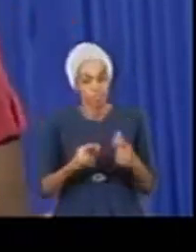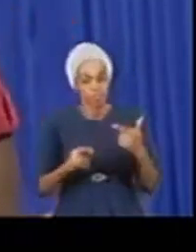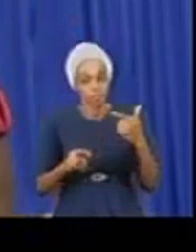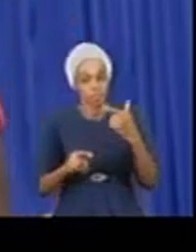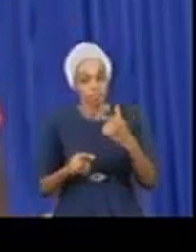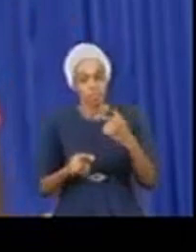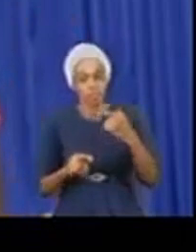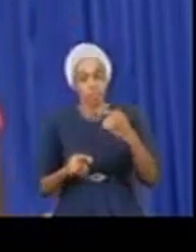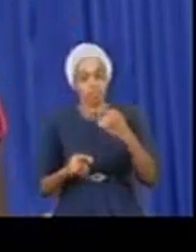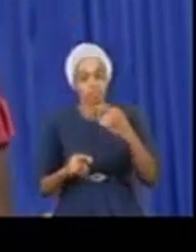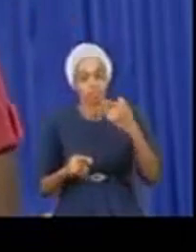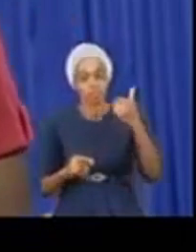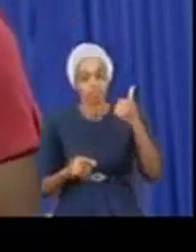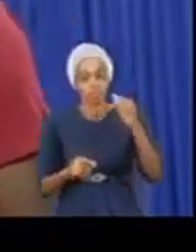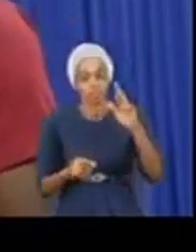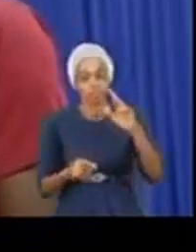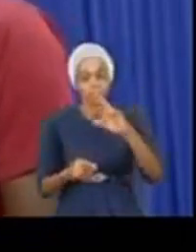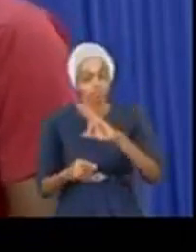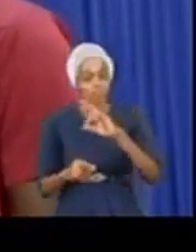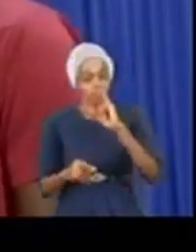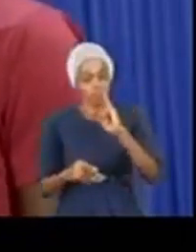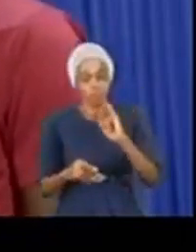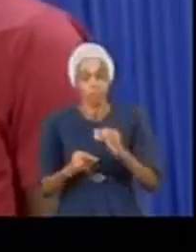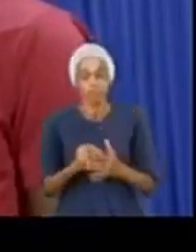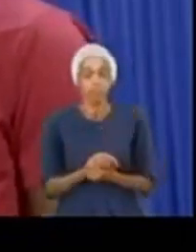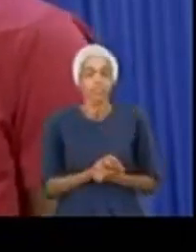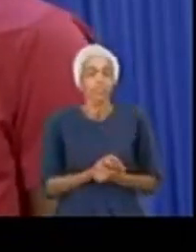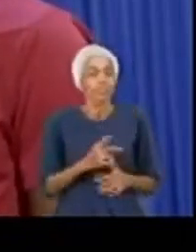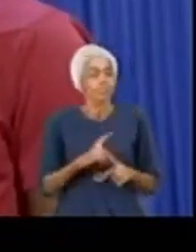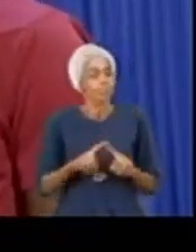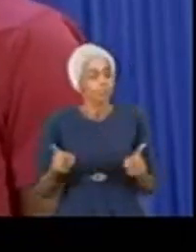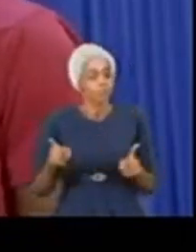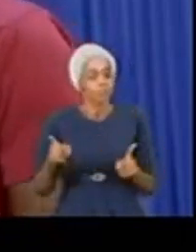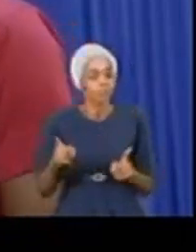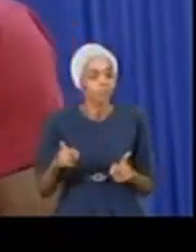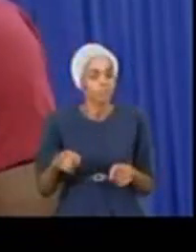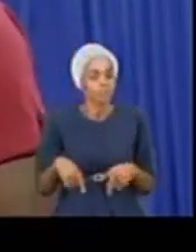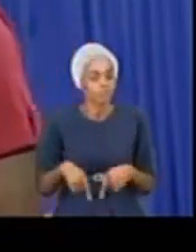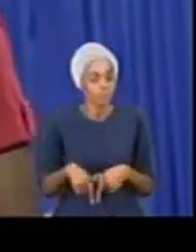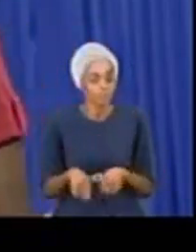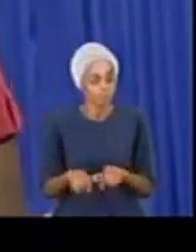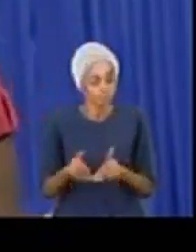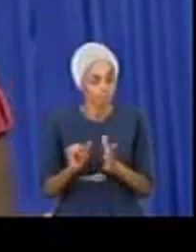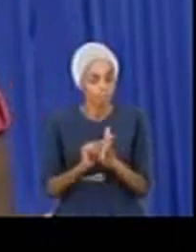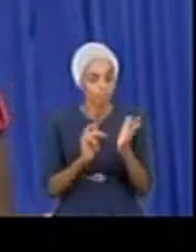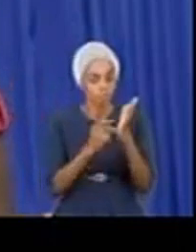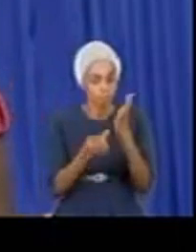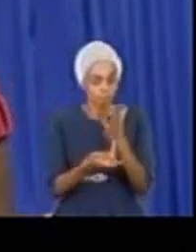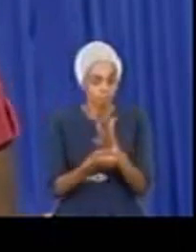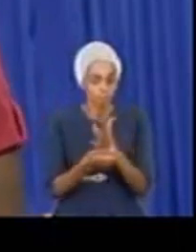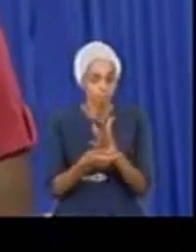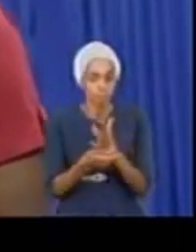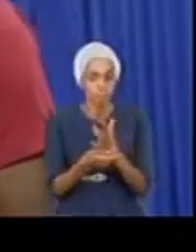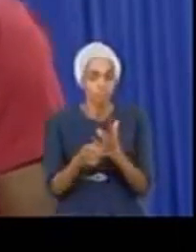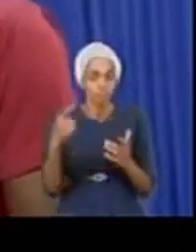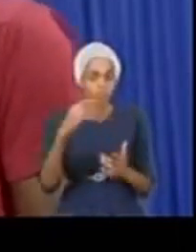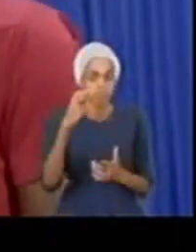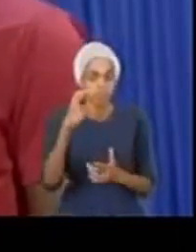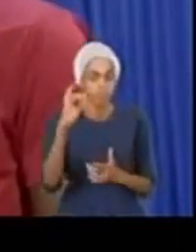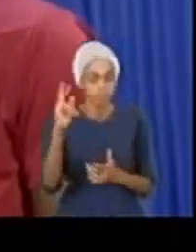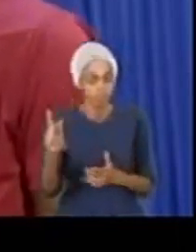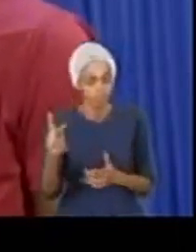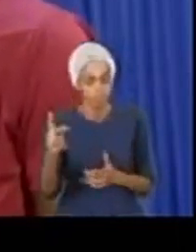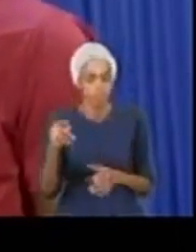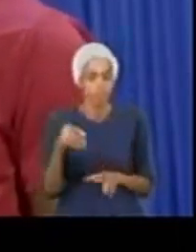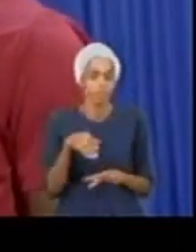3 days, and the third day of my fasting happens to be the fifth day of that crusade. I